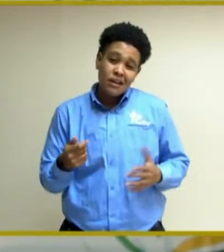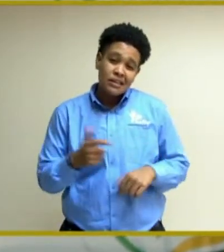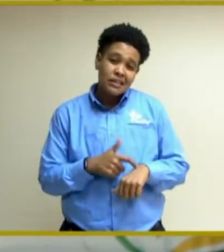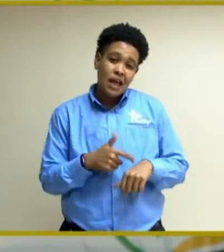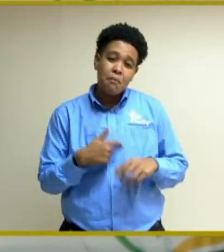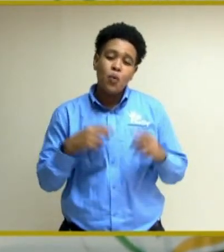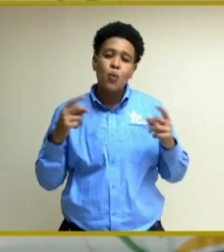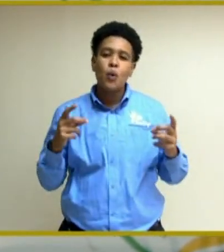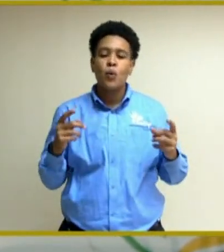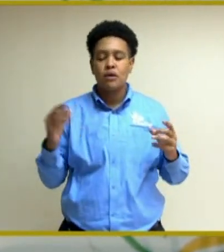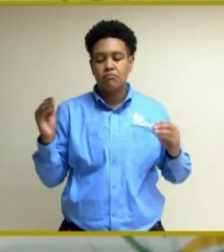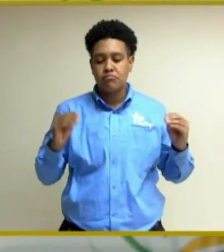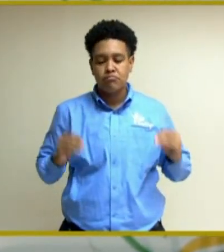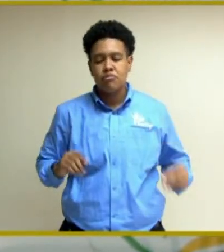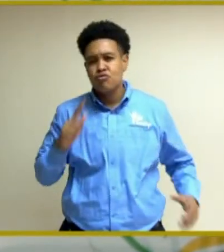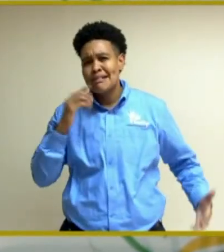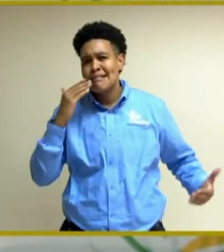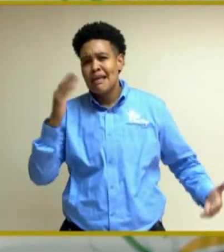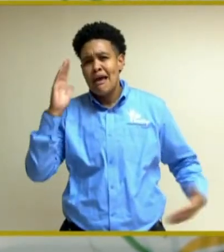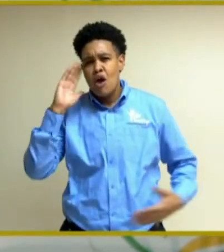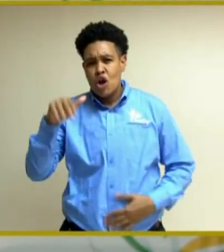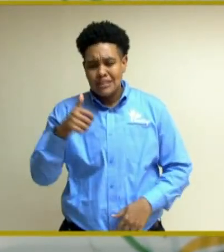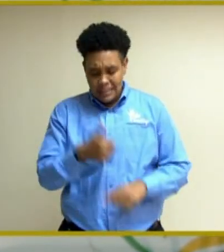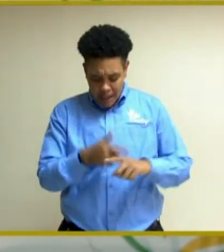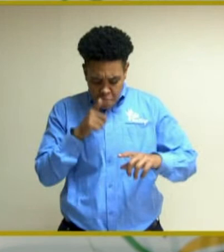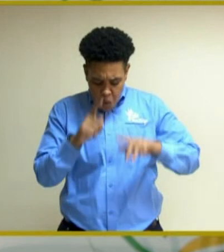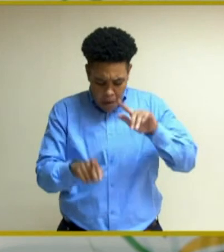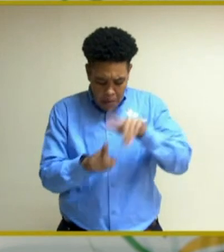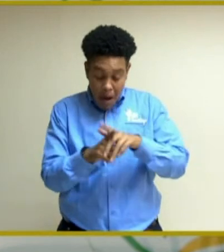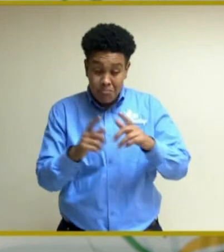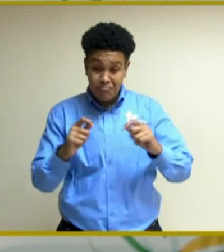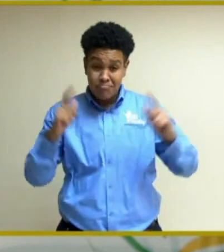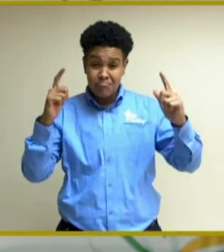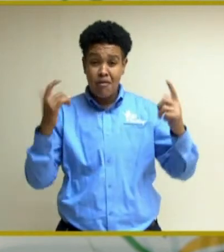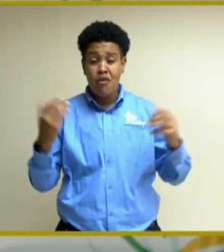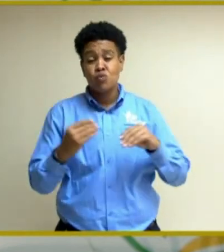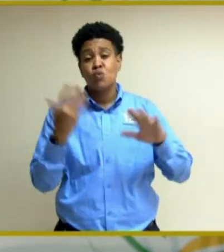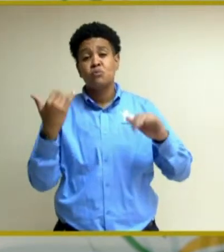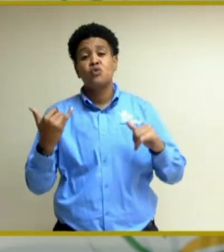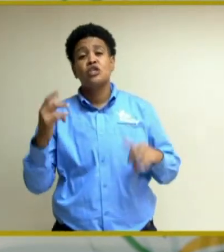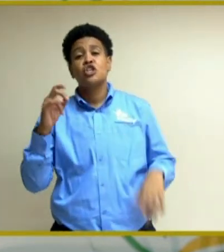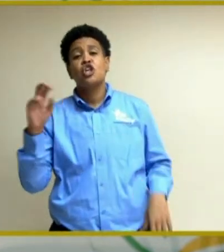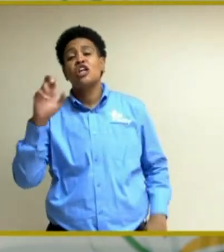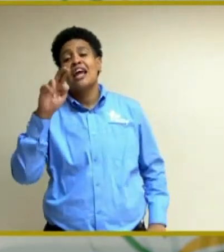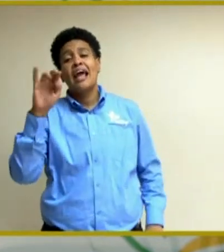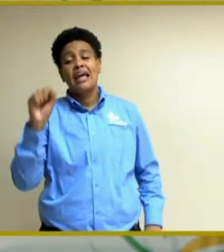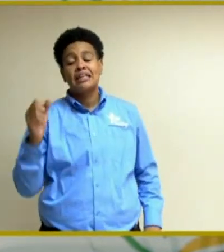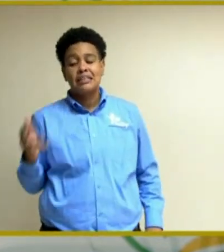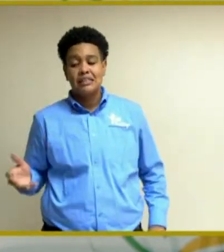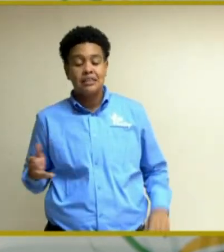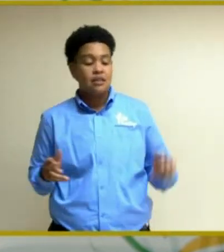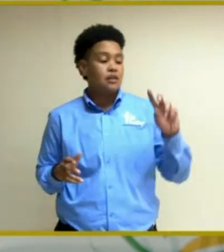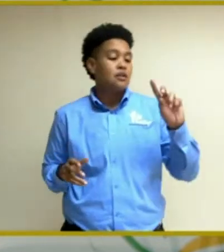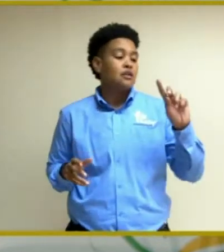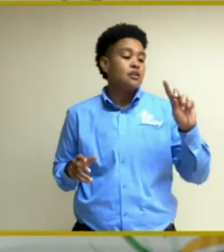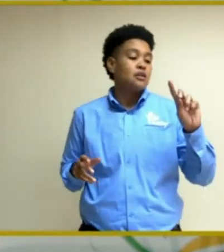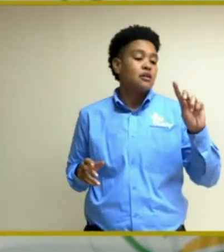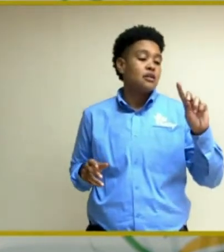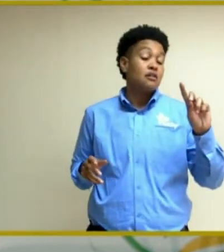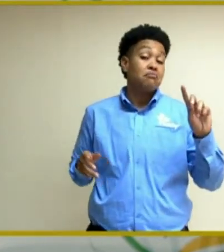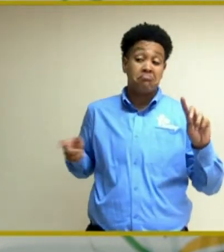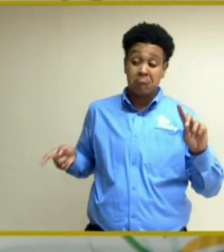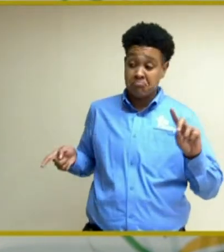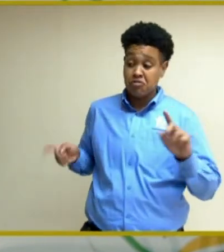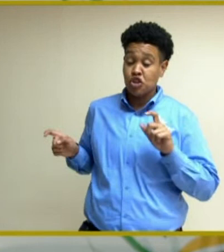let me quickly just thank all who came on today. Dr. Ennis, Doctor who is in charge of